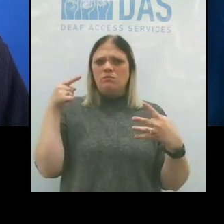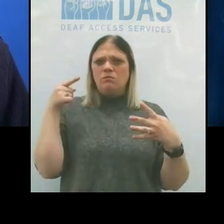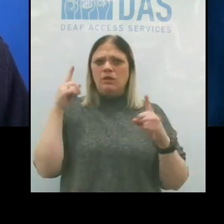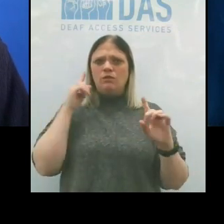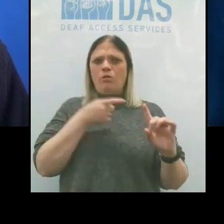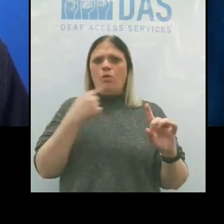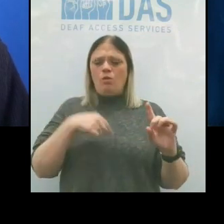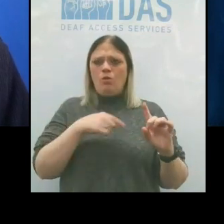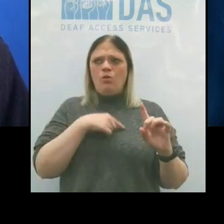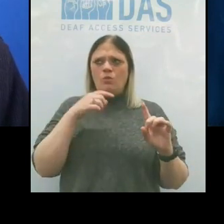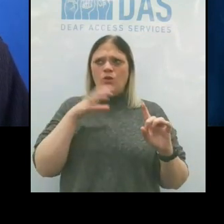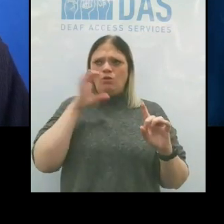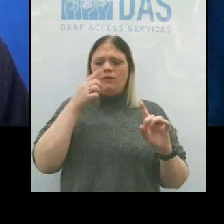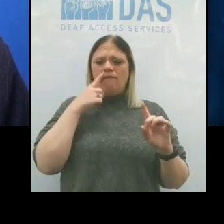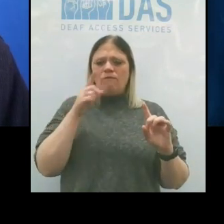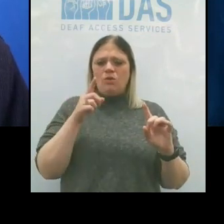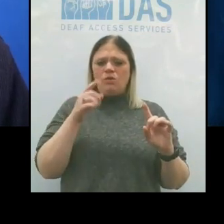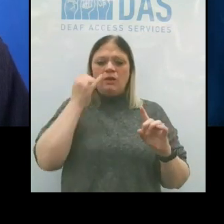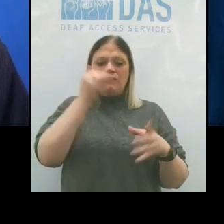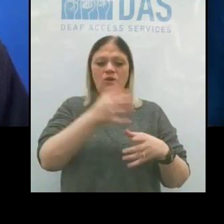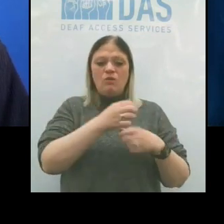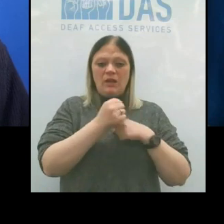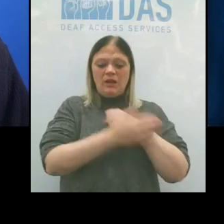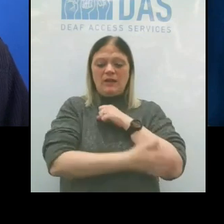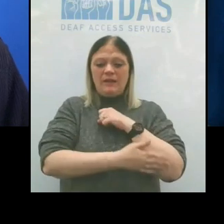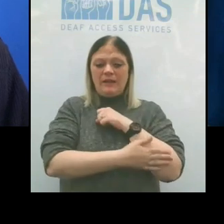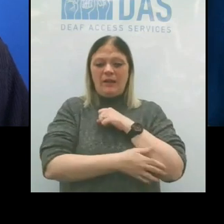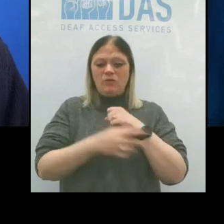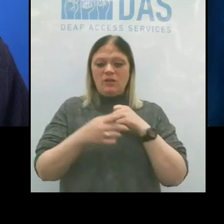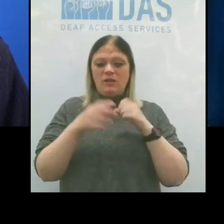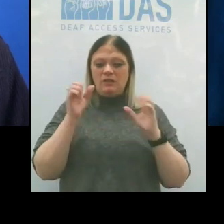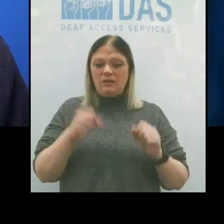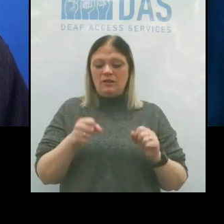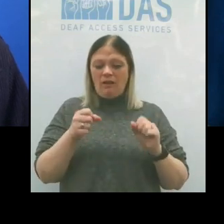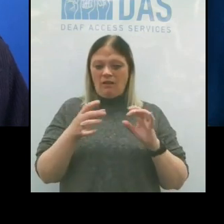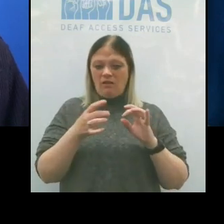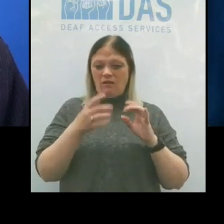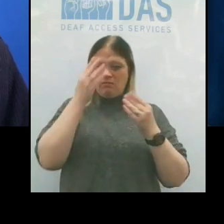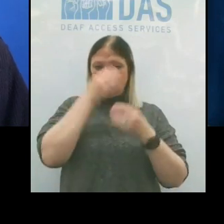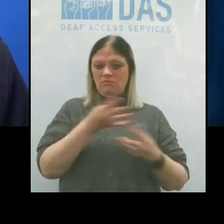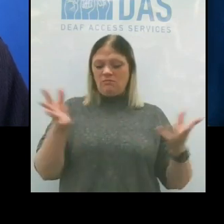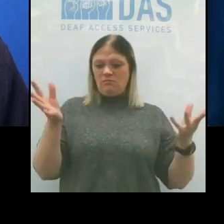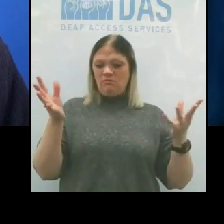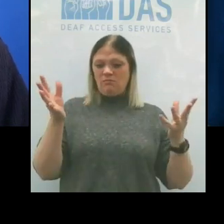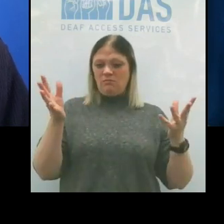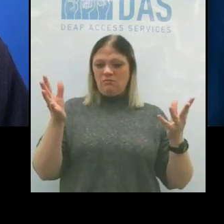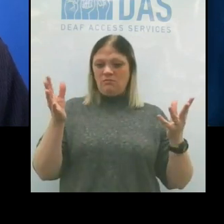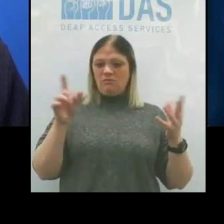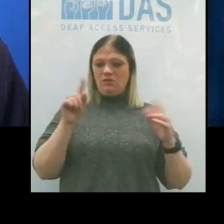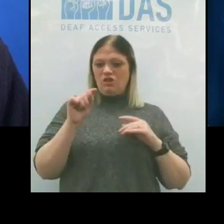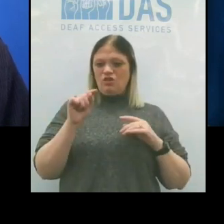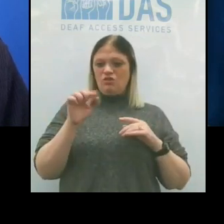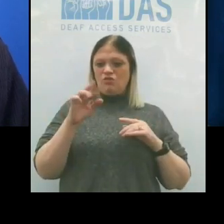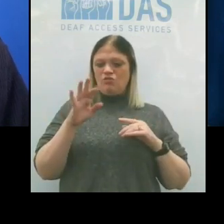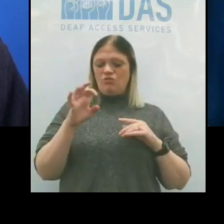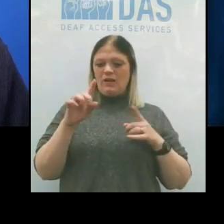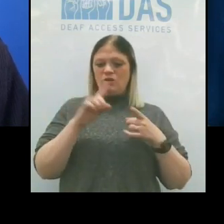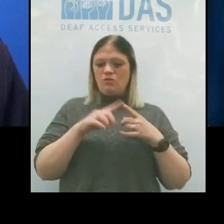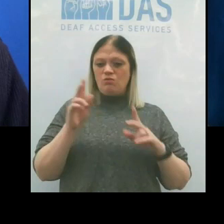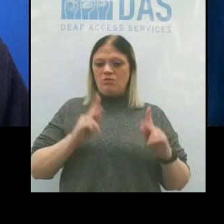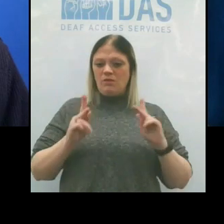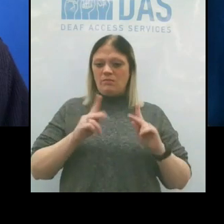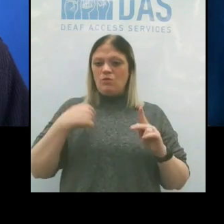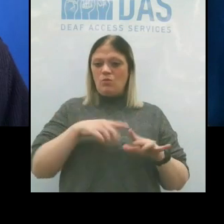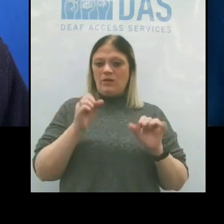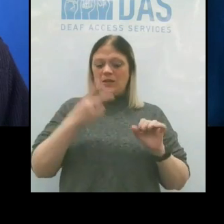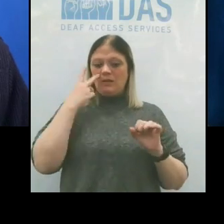if you do get it, is the county free to release that trend data, that detailed trend data to the public, so that we can